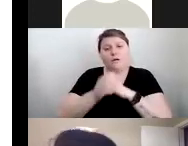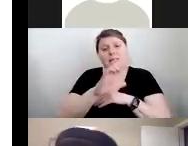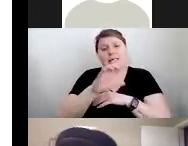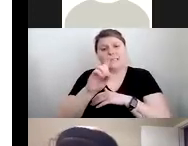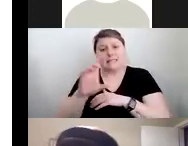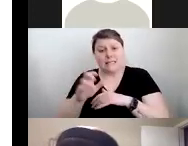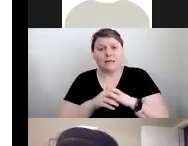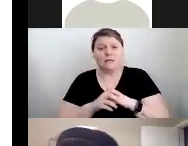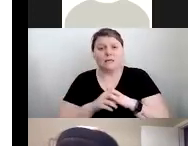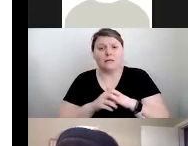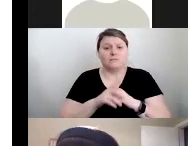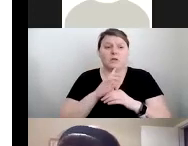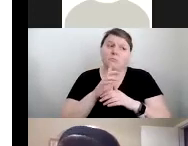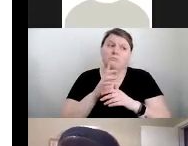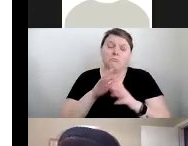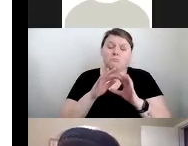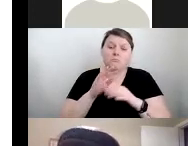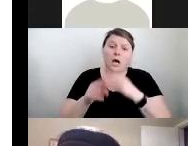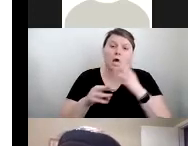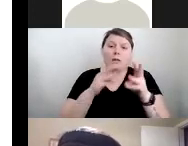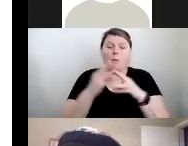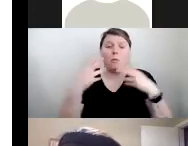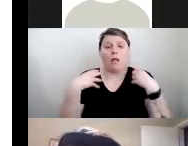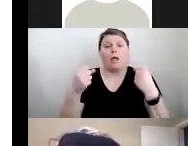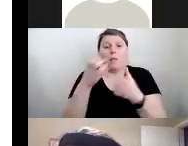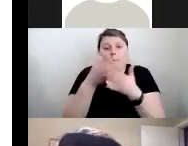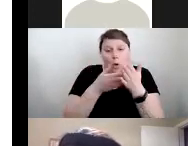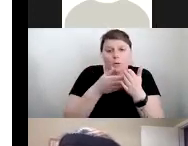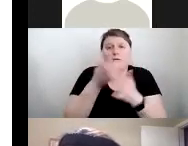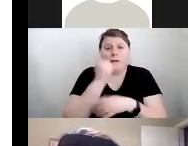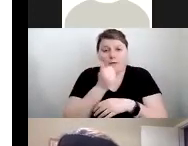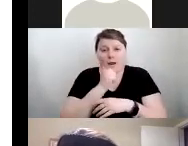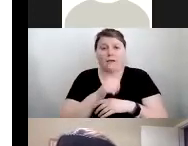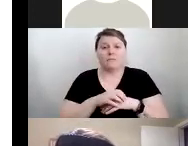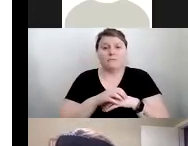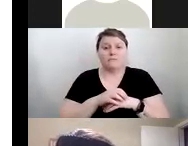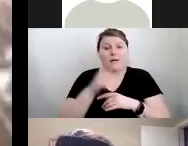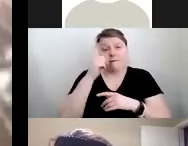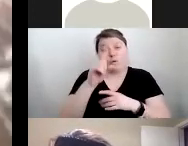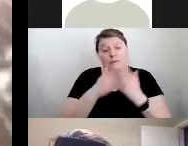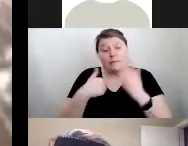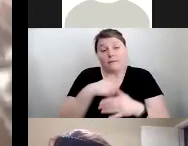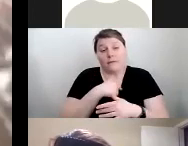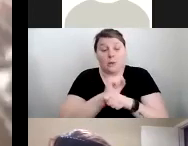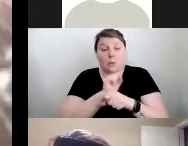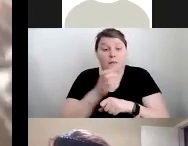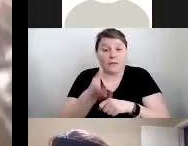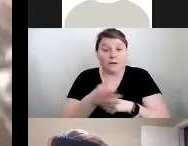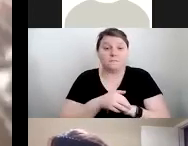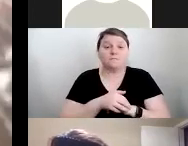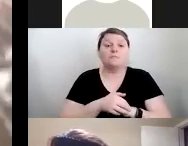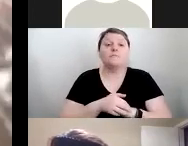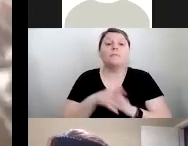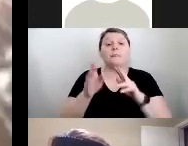definitely a global health component to just the day-to-day for some of us in the public health service. And then when it comes